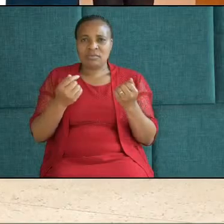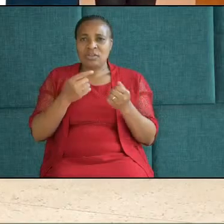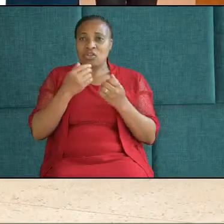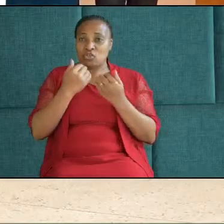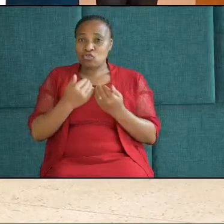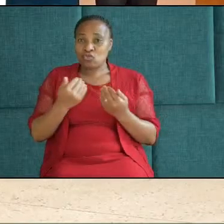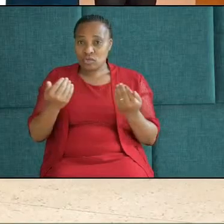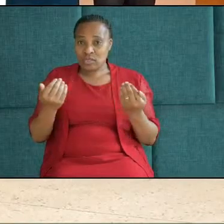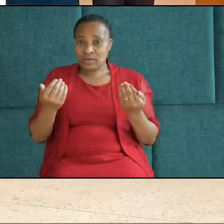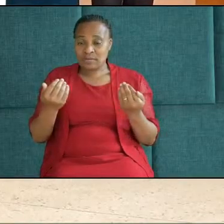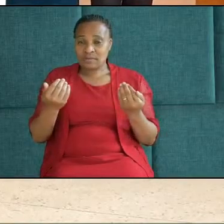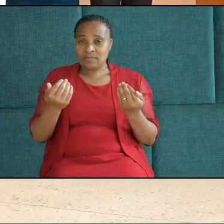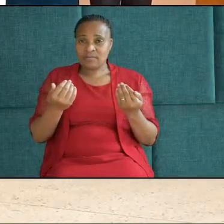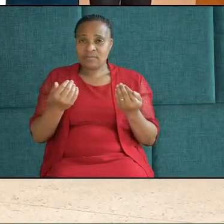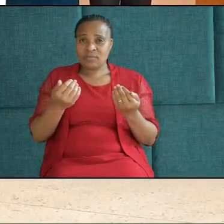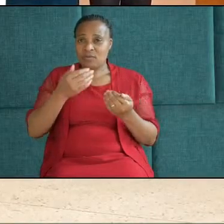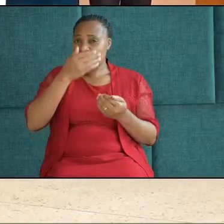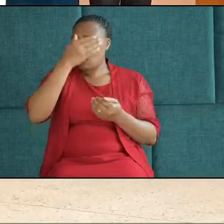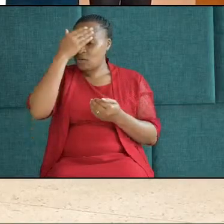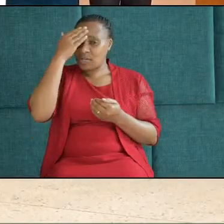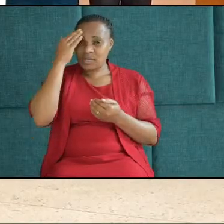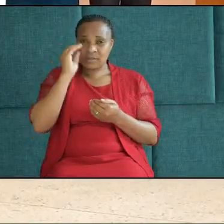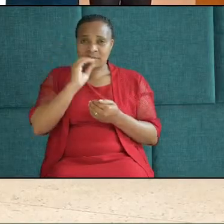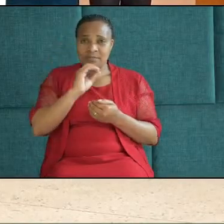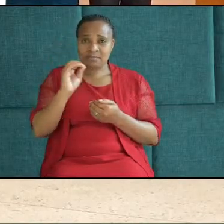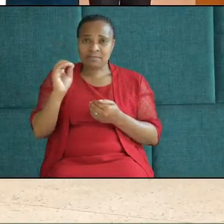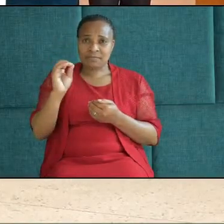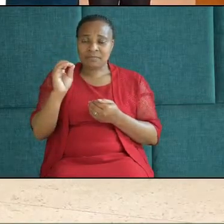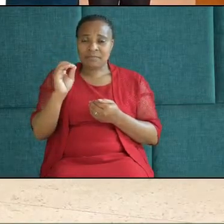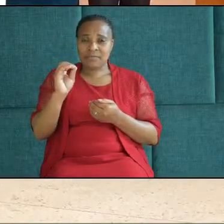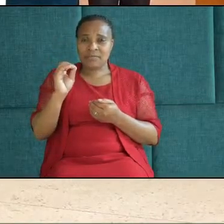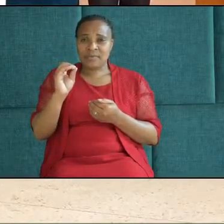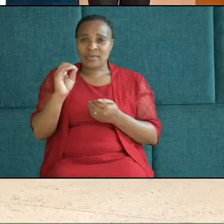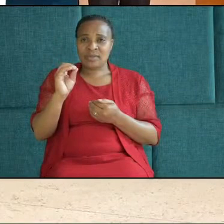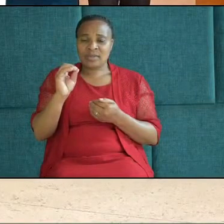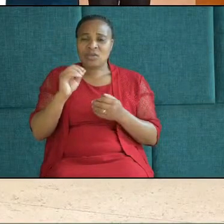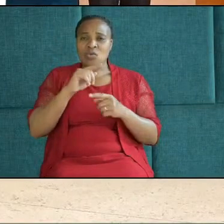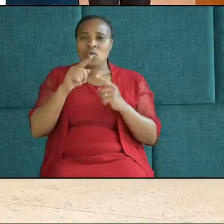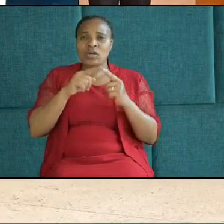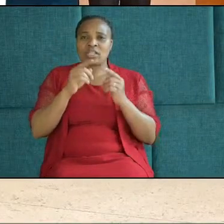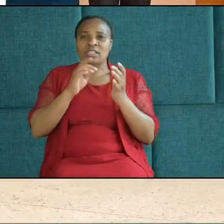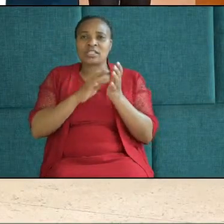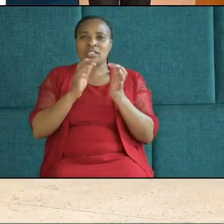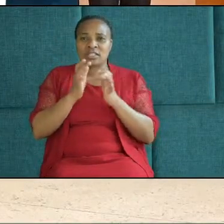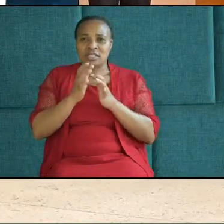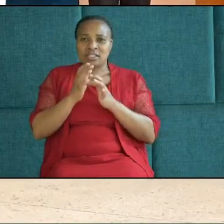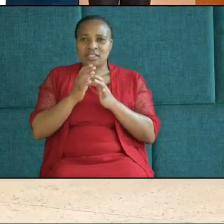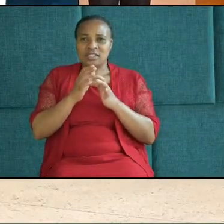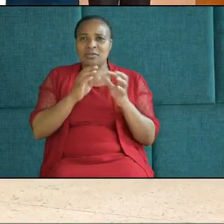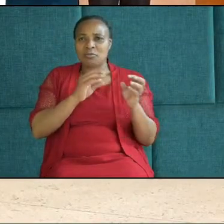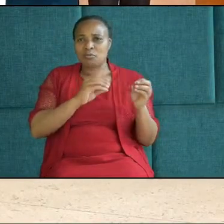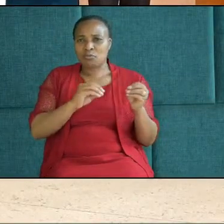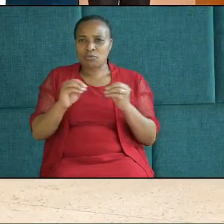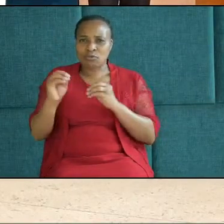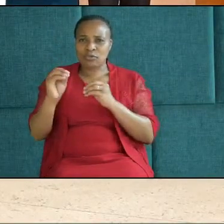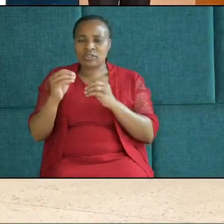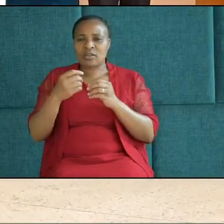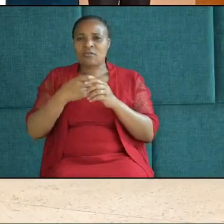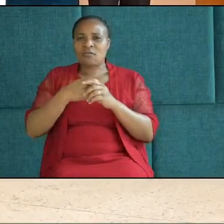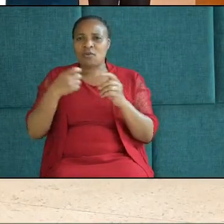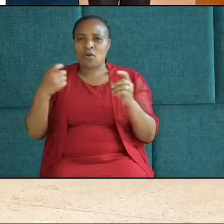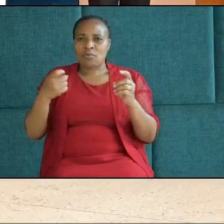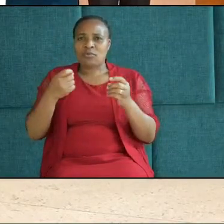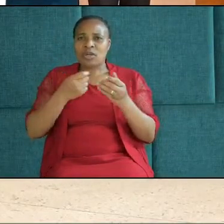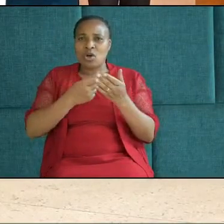Children, don't forget that when Jesus moved from the